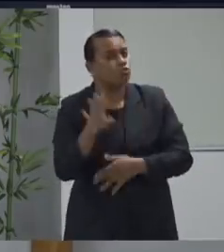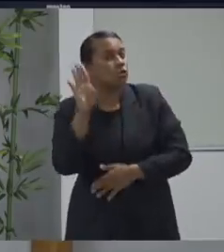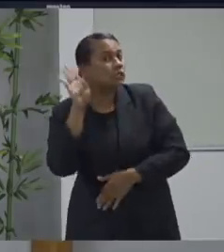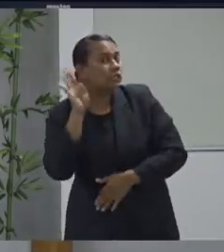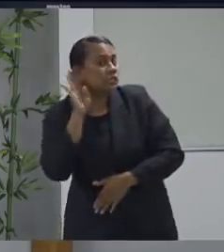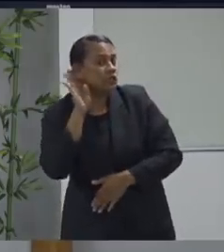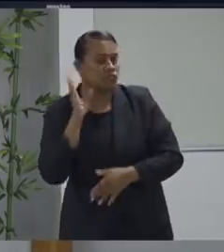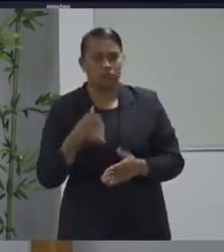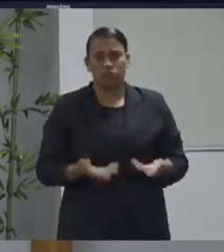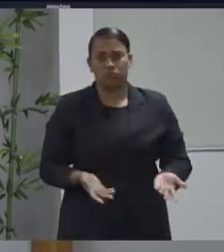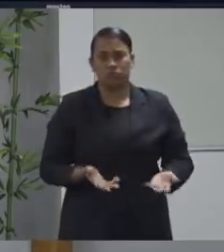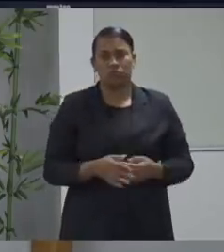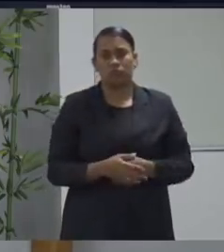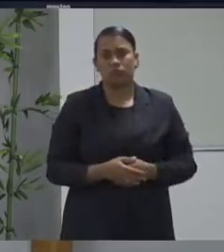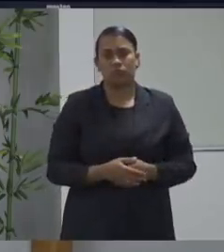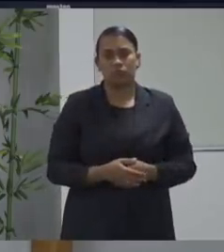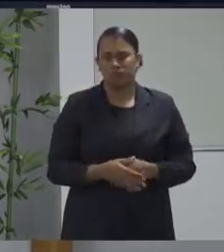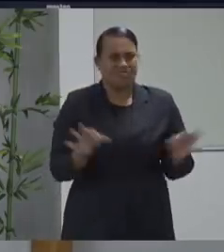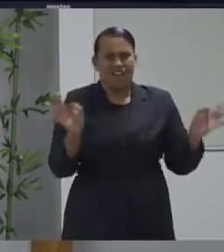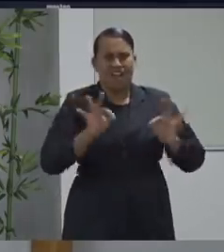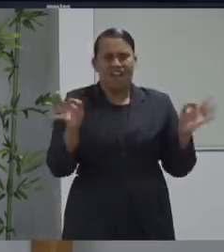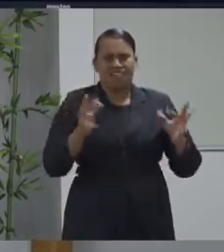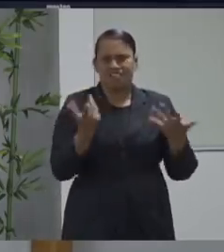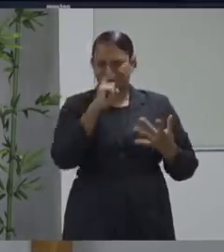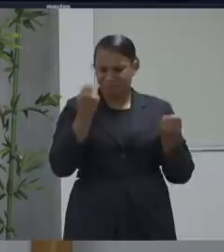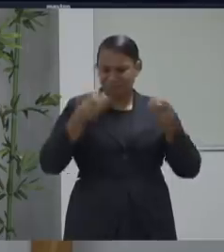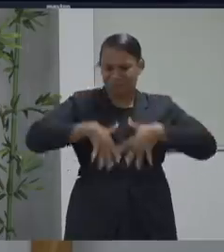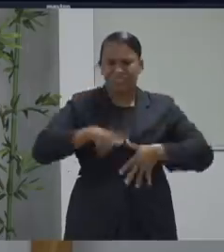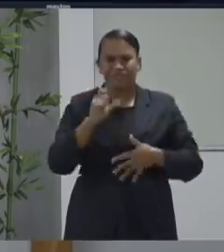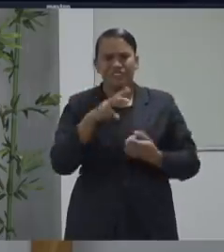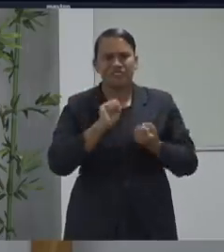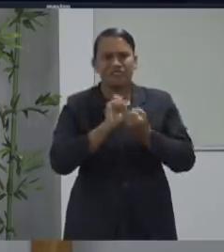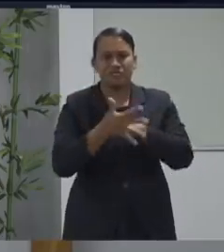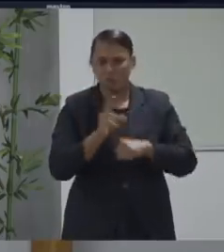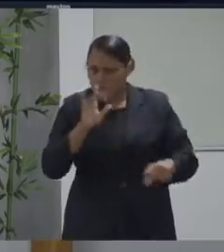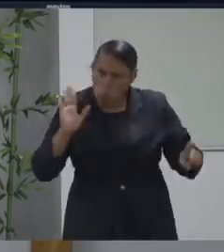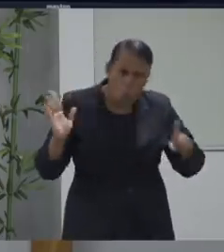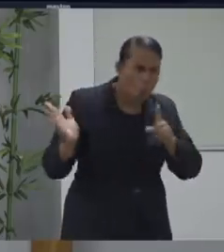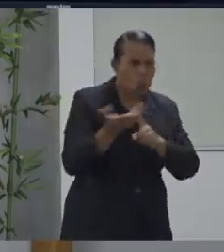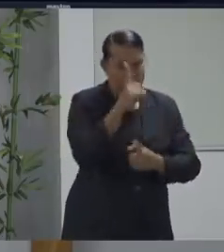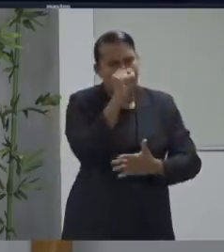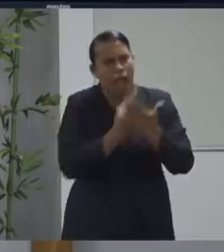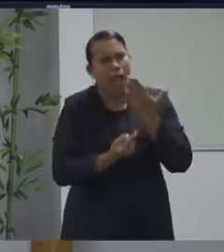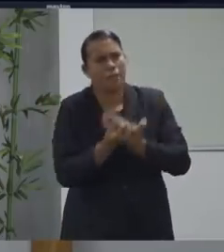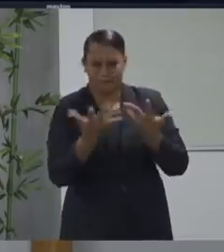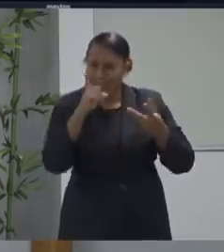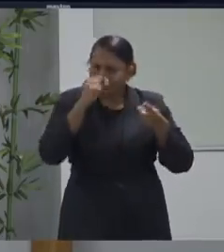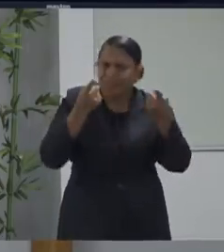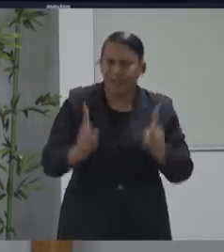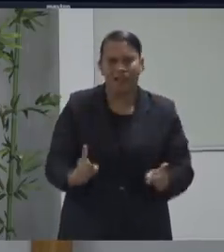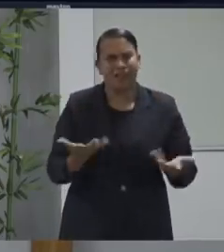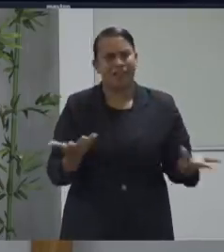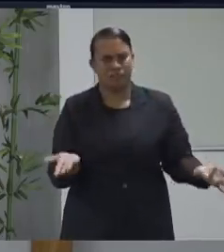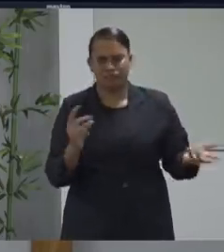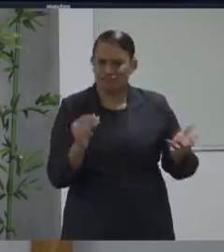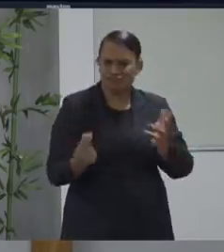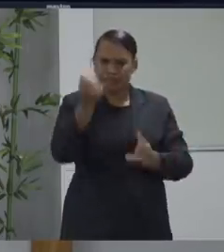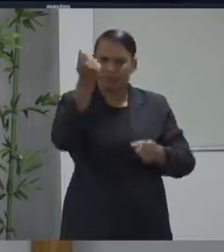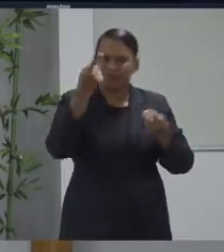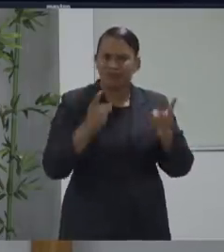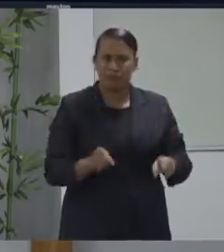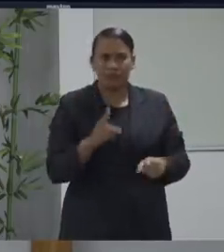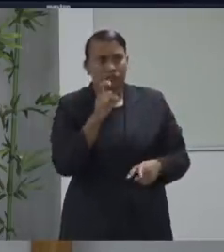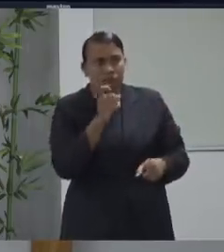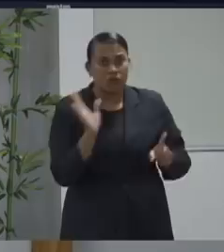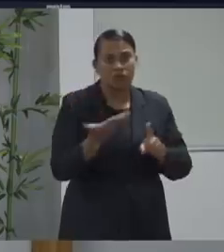is immune to COVID-19. Anyone can be infected. Anyone can be a carrier. If